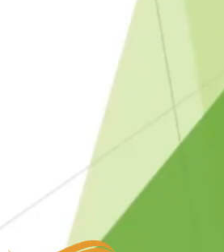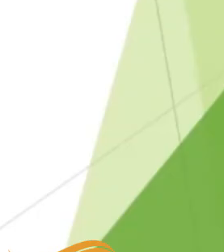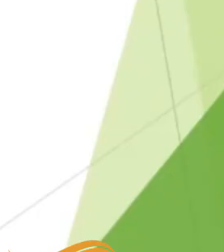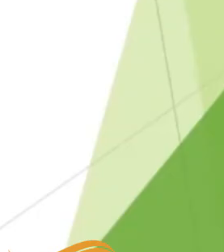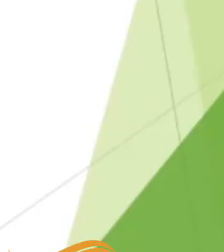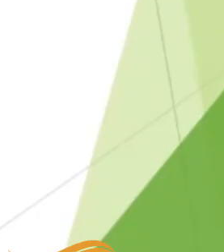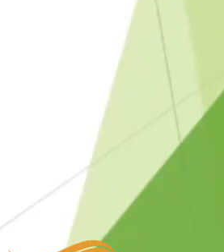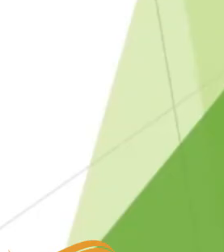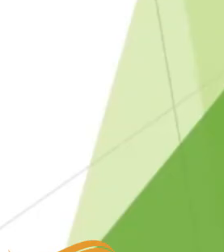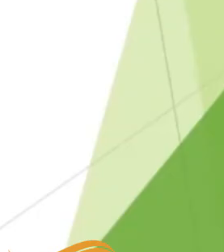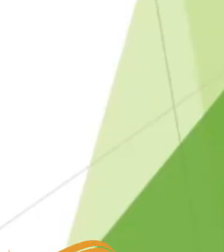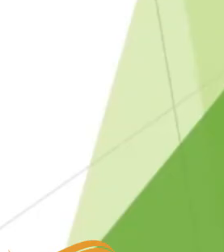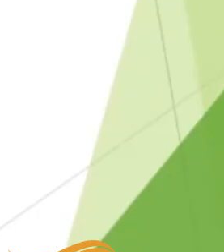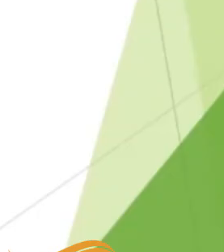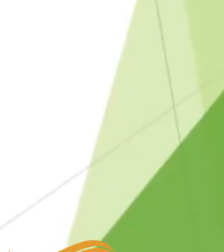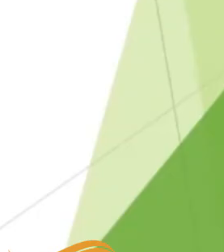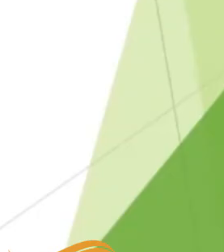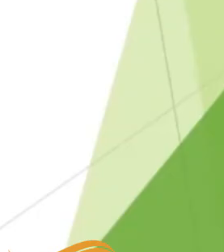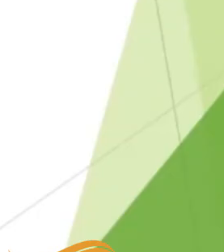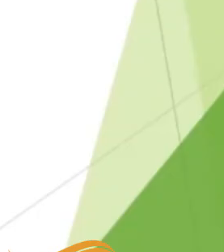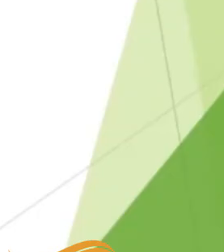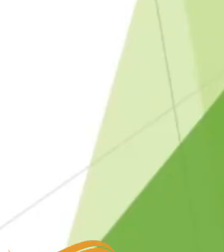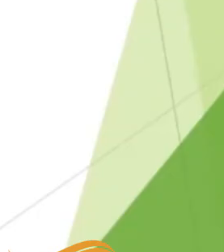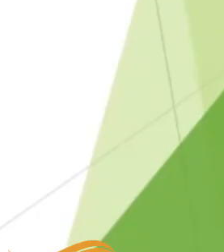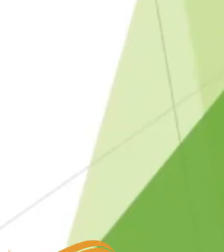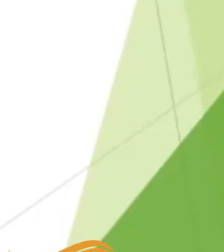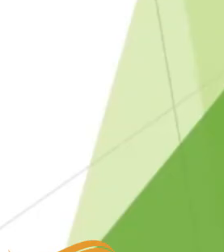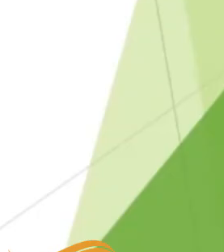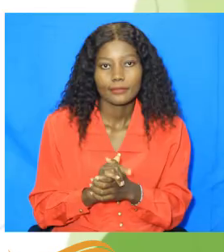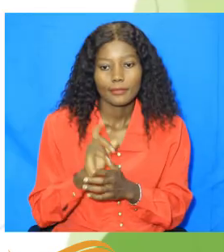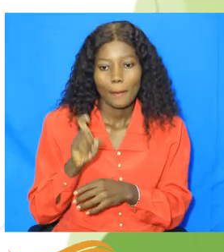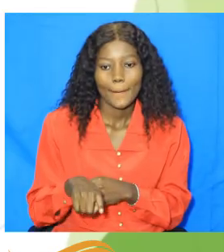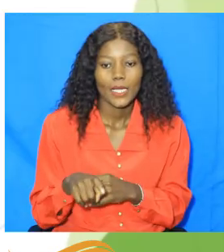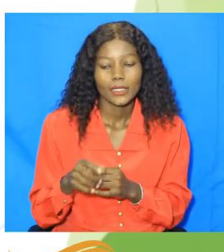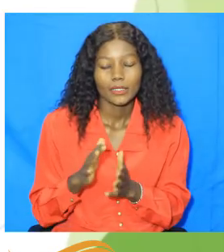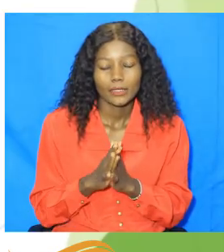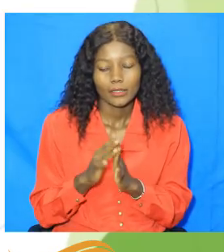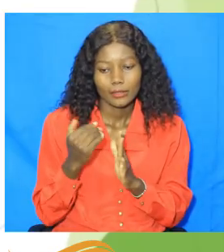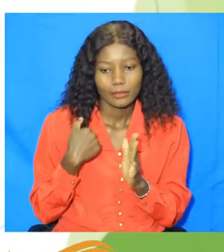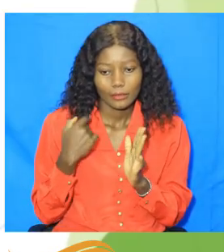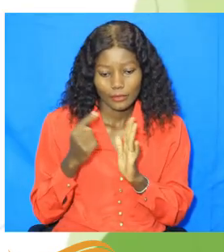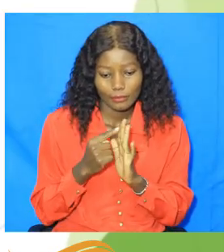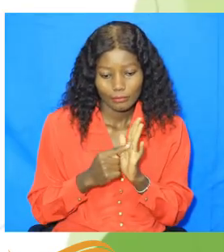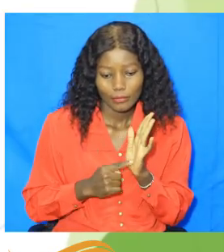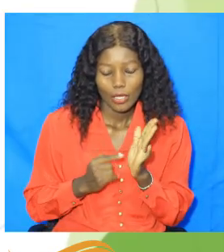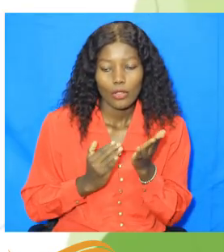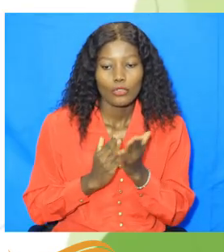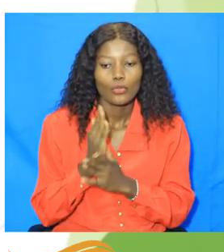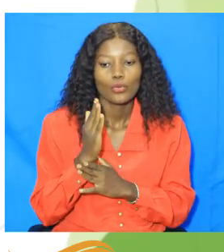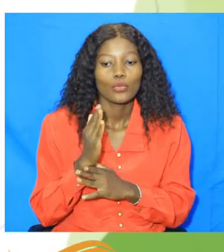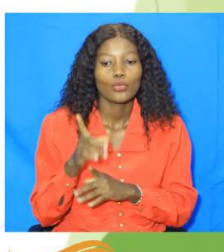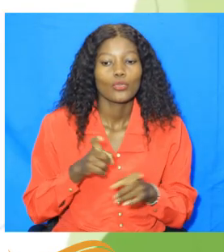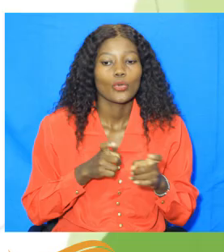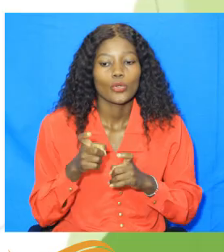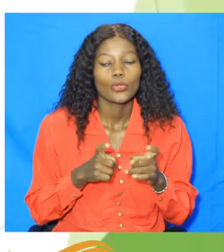between two athletes. The athletes have to score points through controlled techniques, which